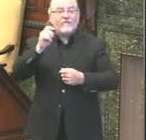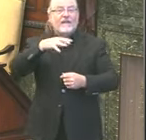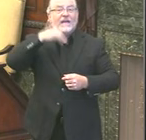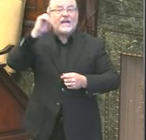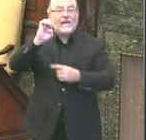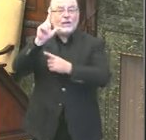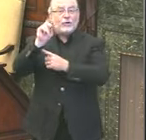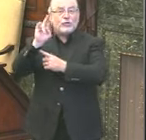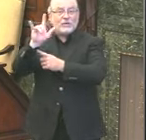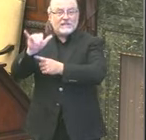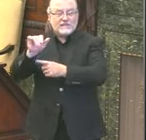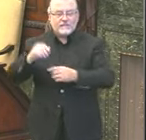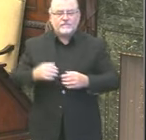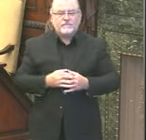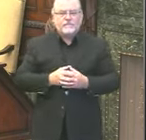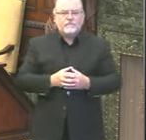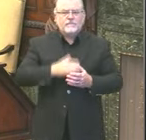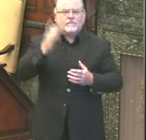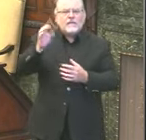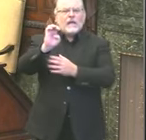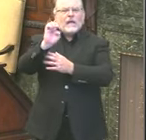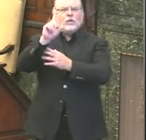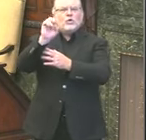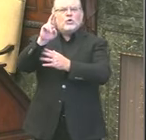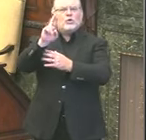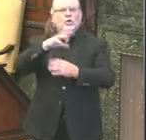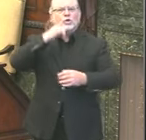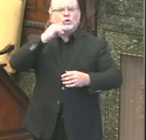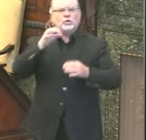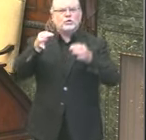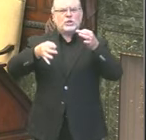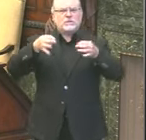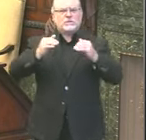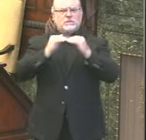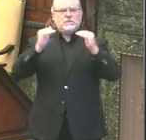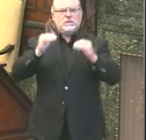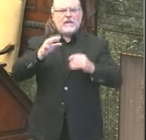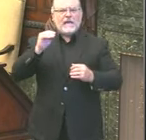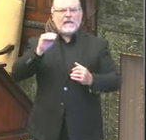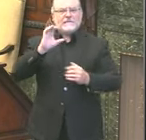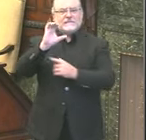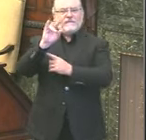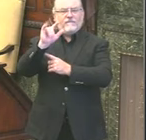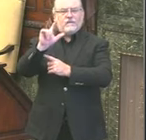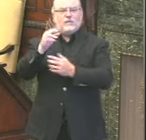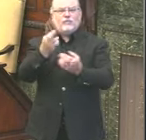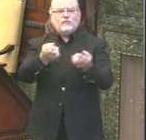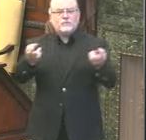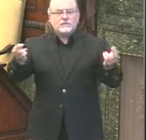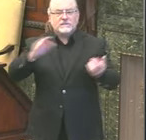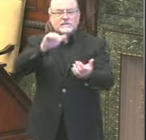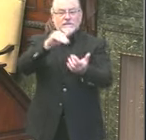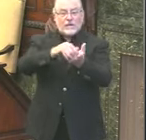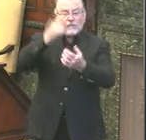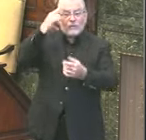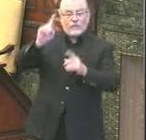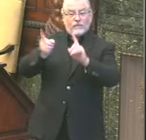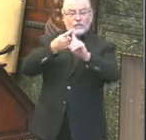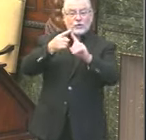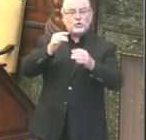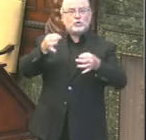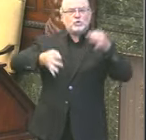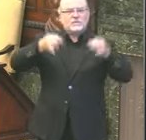Pennsylvania. But there is so much more to be done. So please join me today and every day in voicing your opposition to the abuse, neglect,